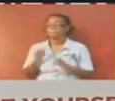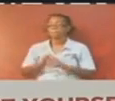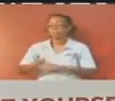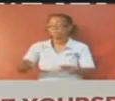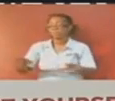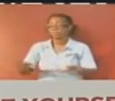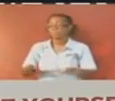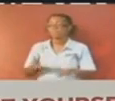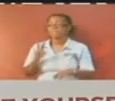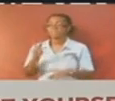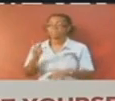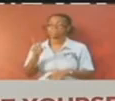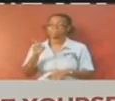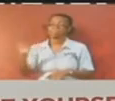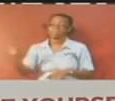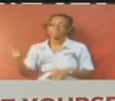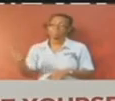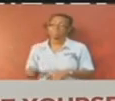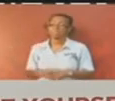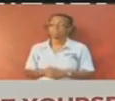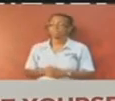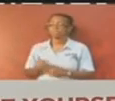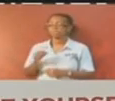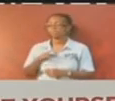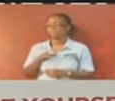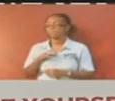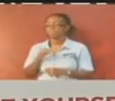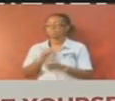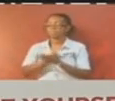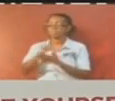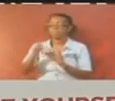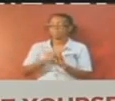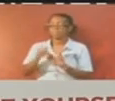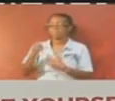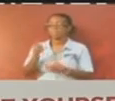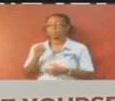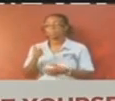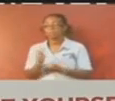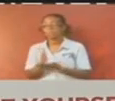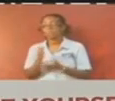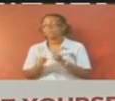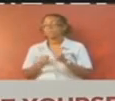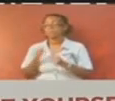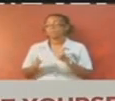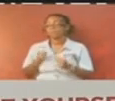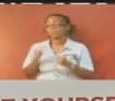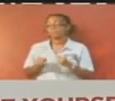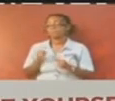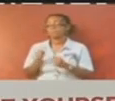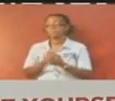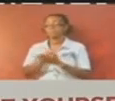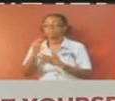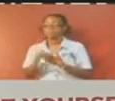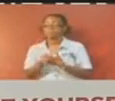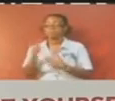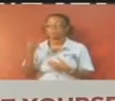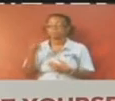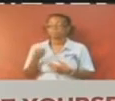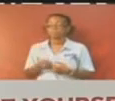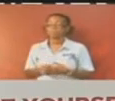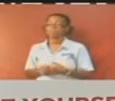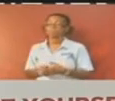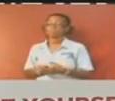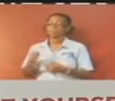we announced the rollback on recreational team sports. On April the 14th, public restrictions